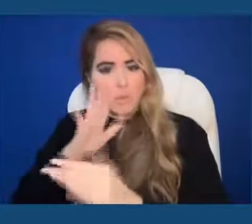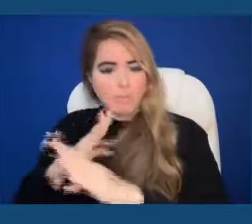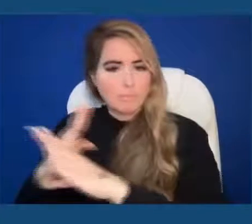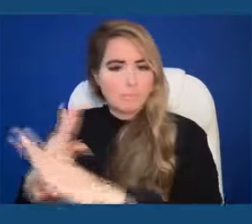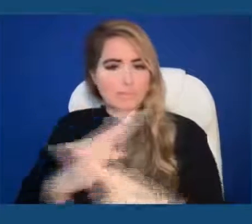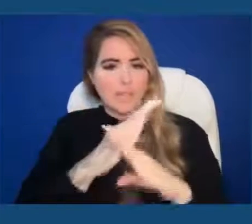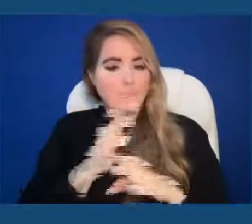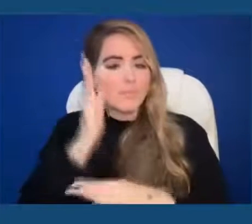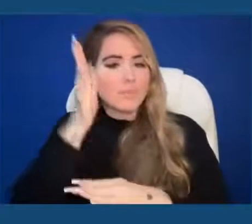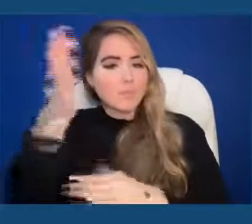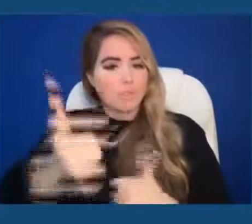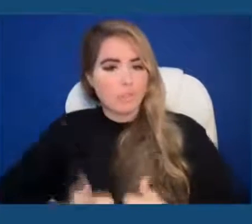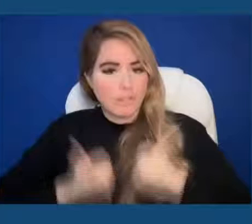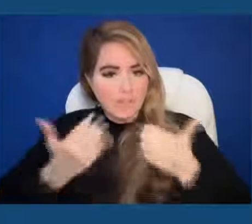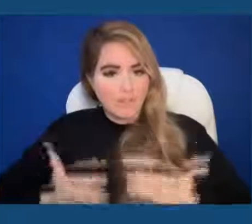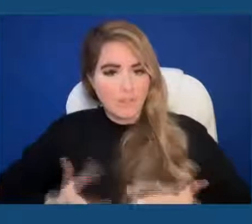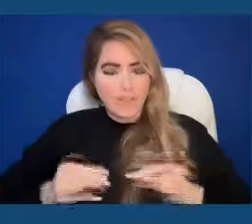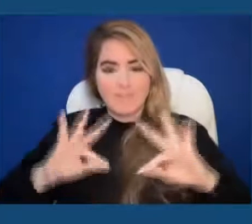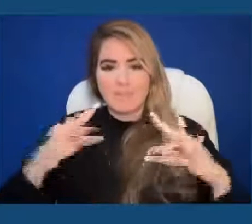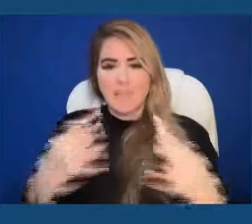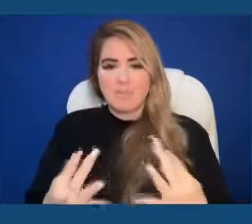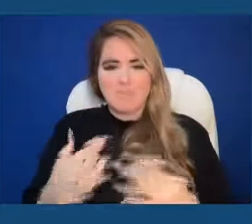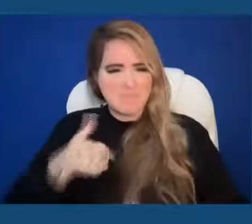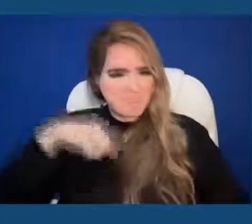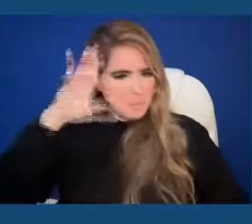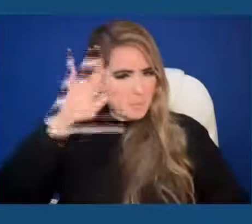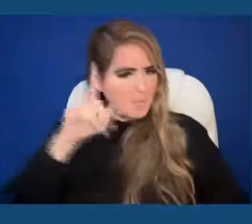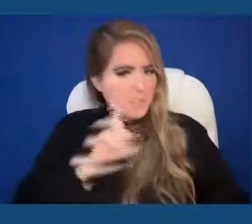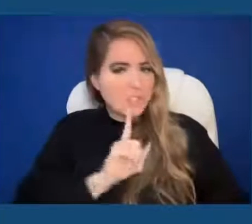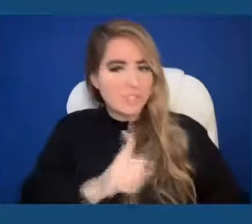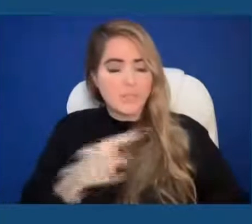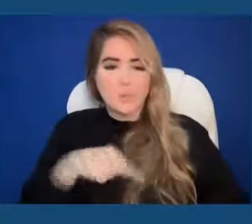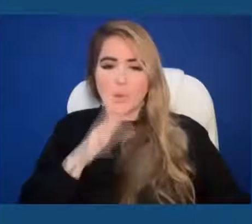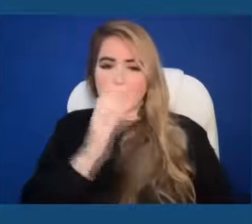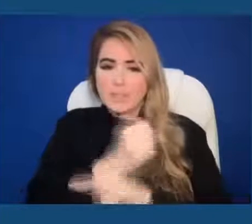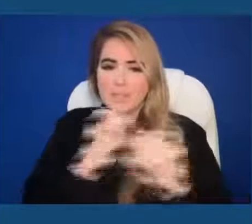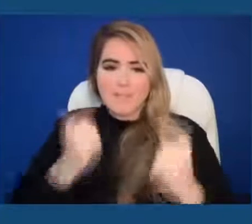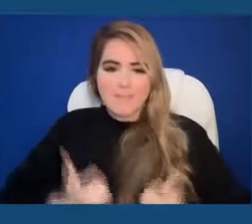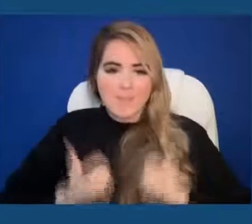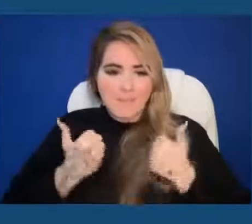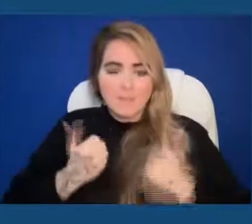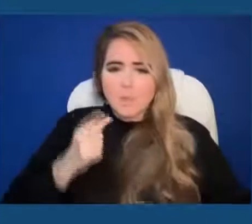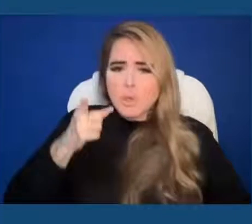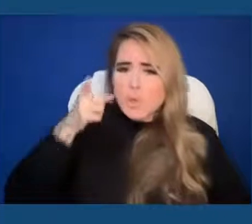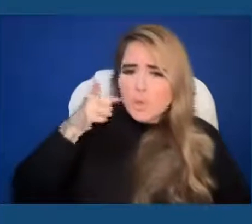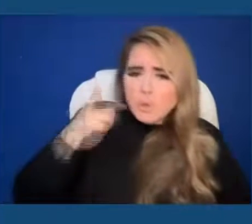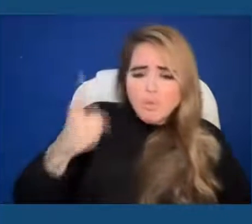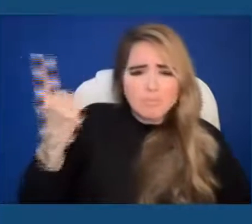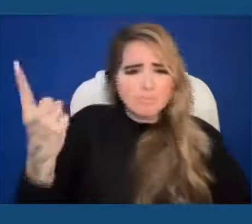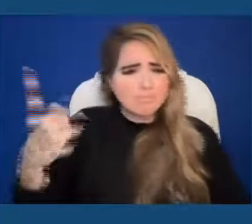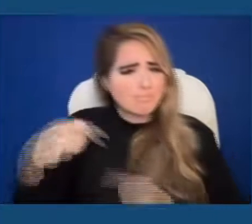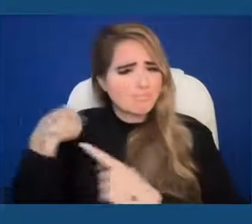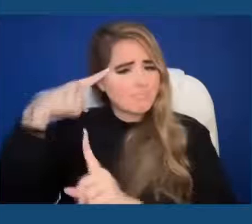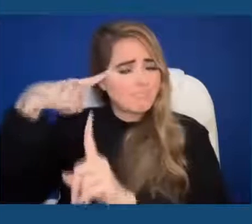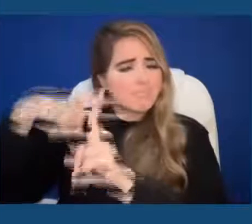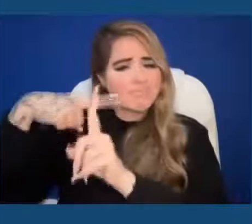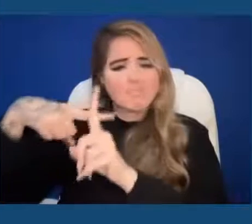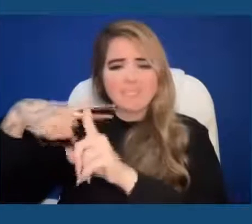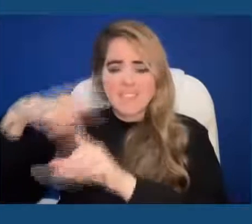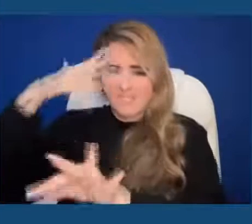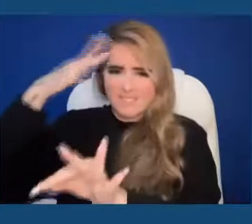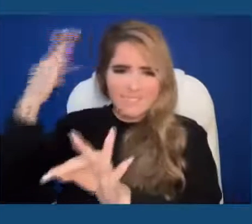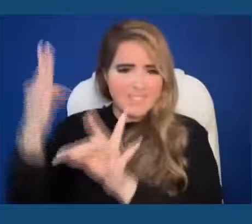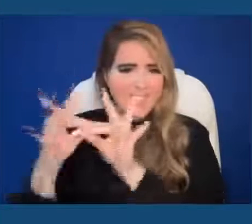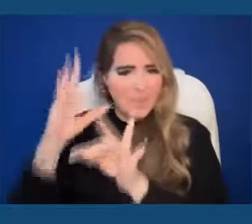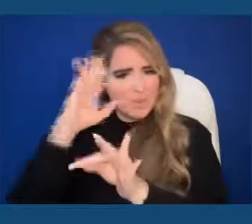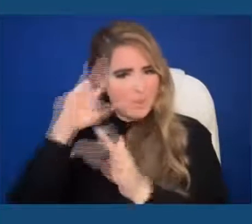And I have no doubt that it will save lives. You always had faith that this day would come and never relented in